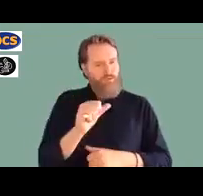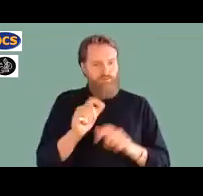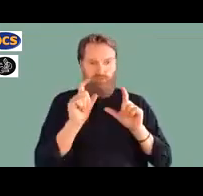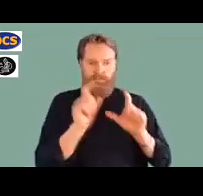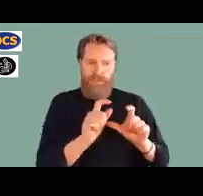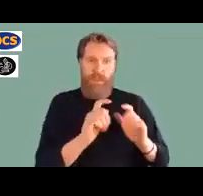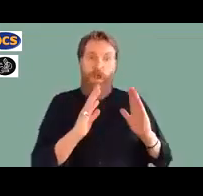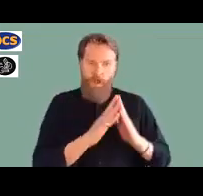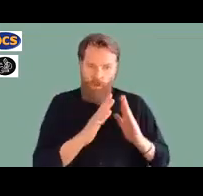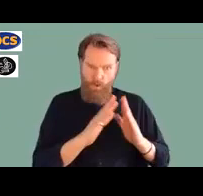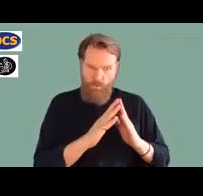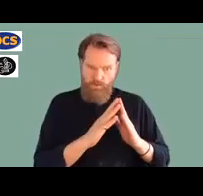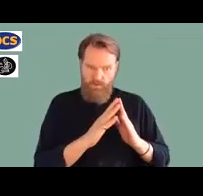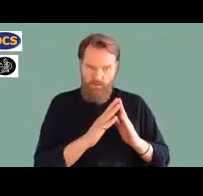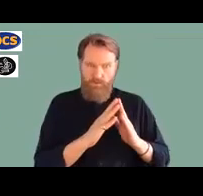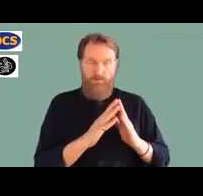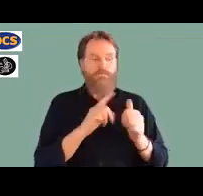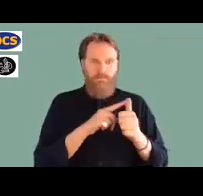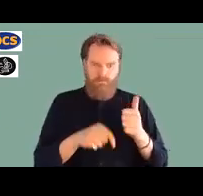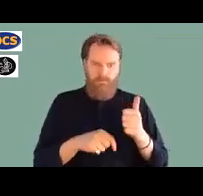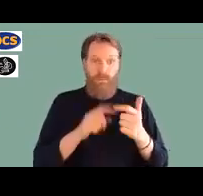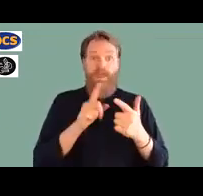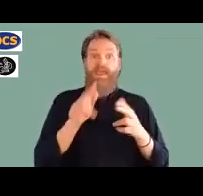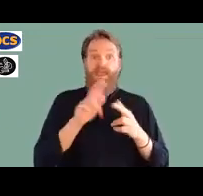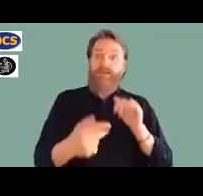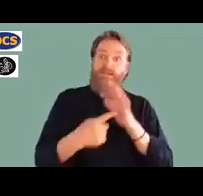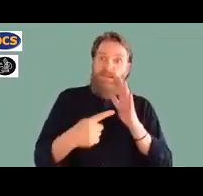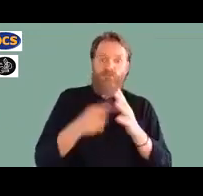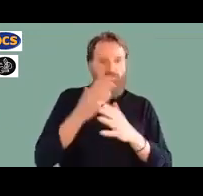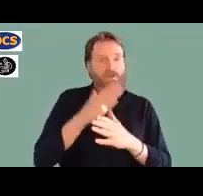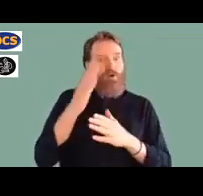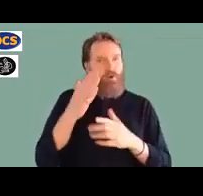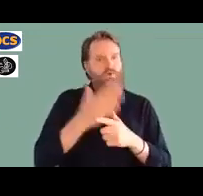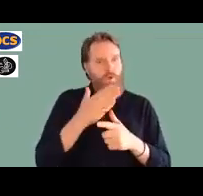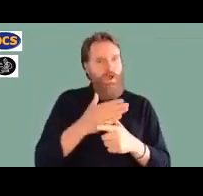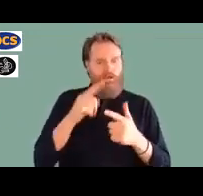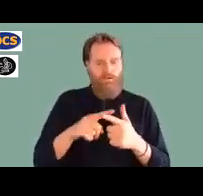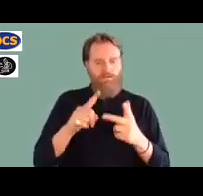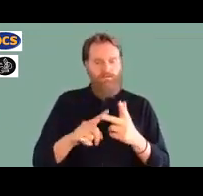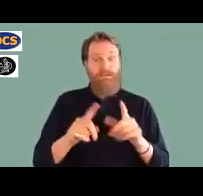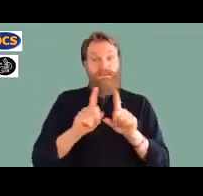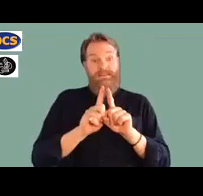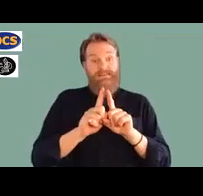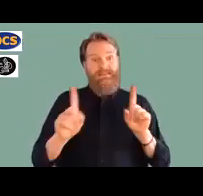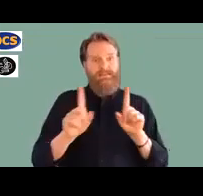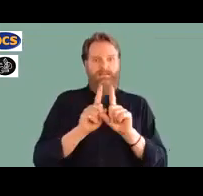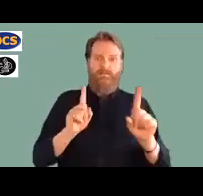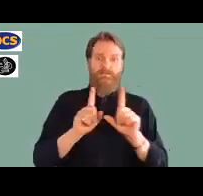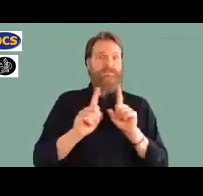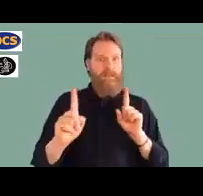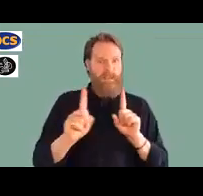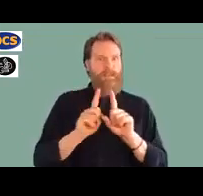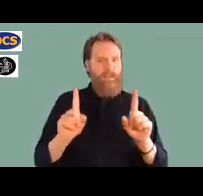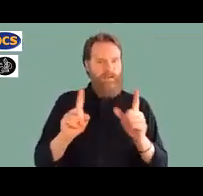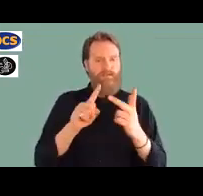be in a workplace if it is essential work, that there must be adequate social distancing and a whole range of safety measures taken